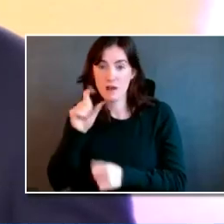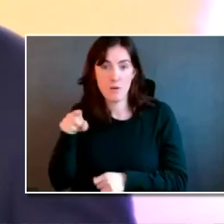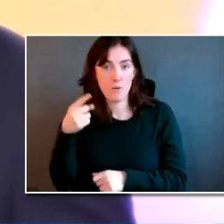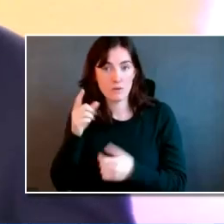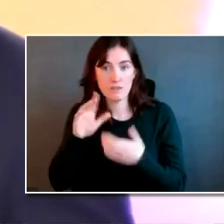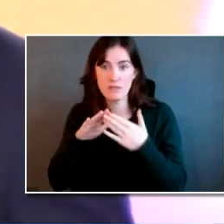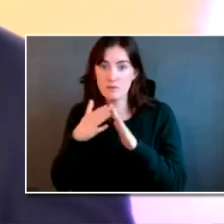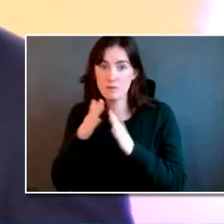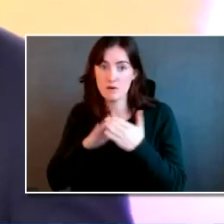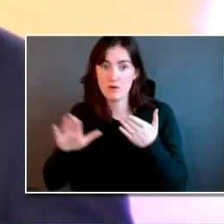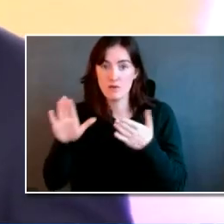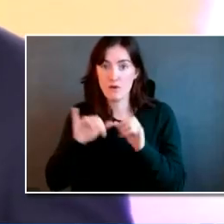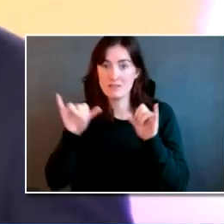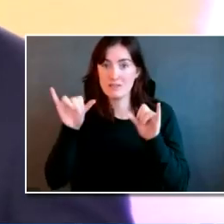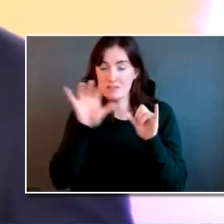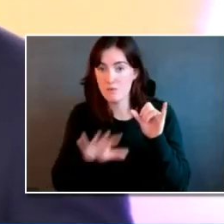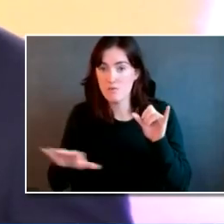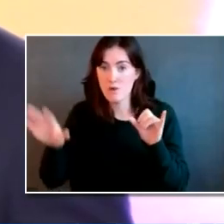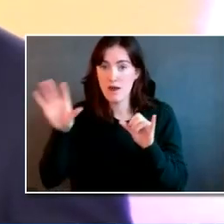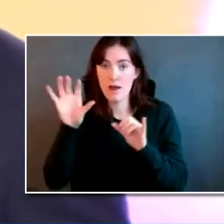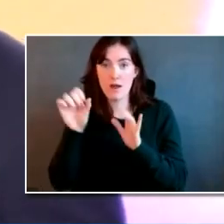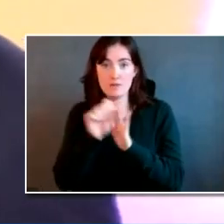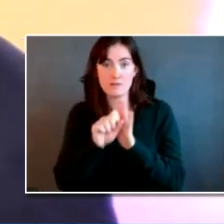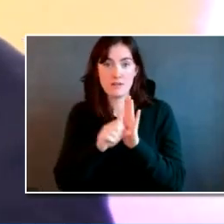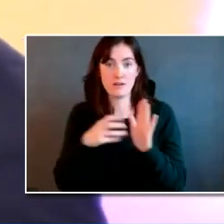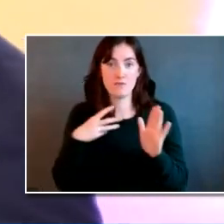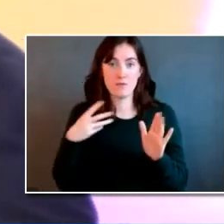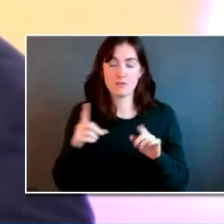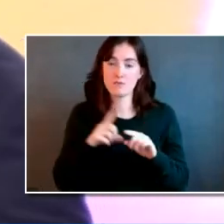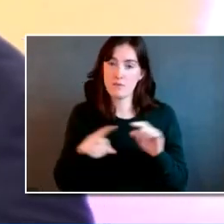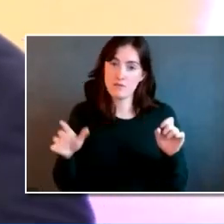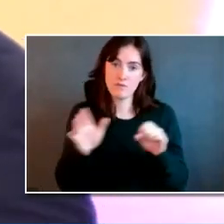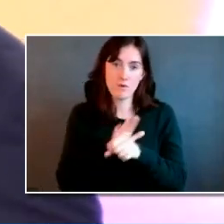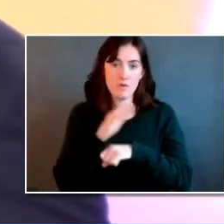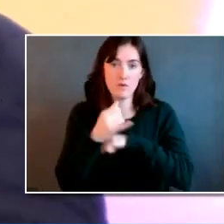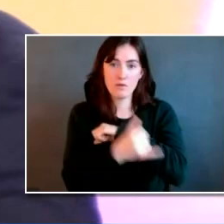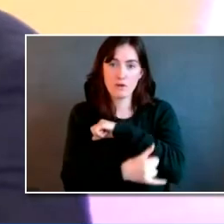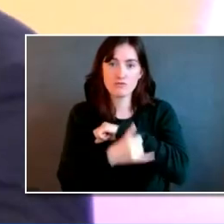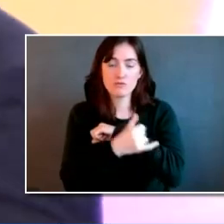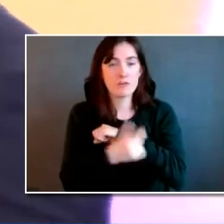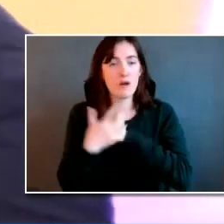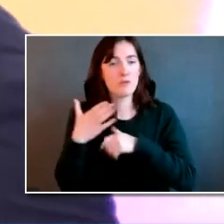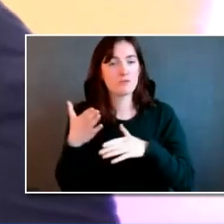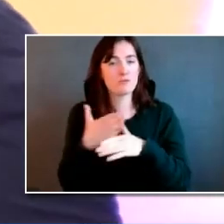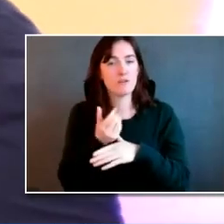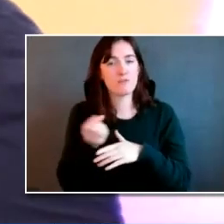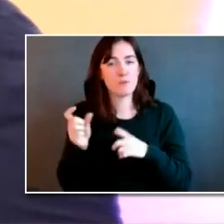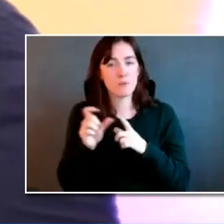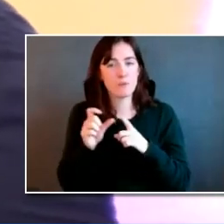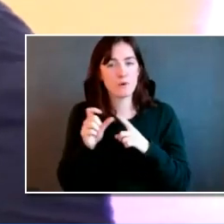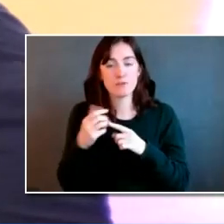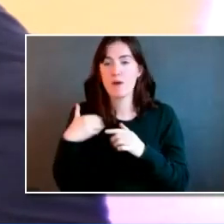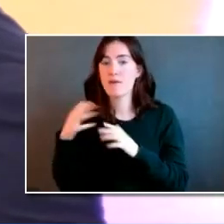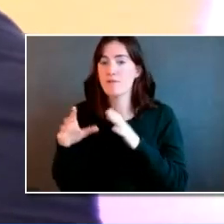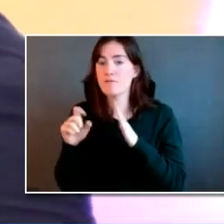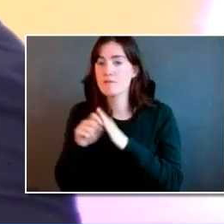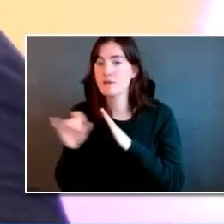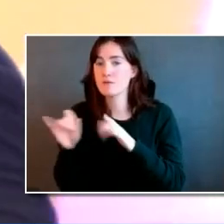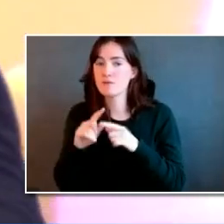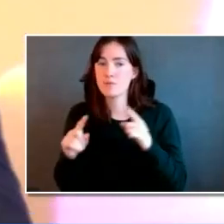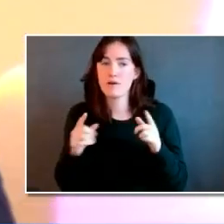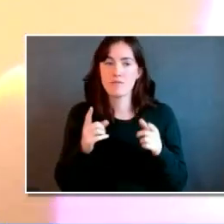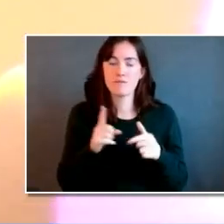around the state of Washington, but this nation. I want you to share just a few words. We have a video, but I want you to share a few words, and thank you for being here.